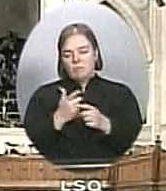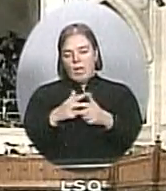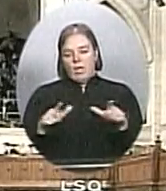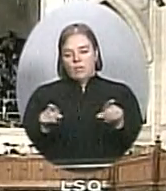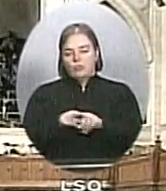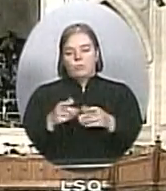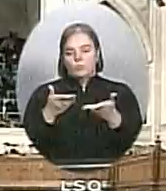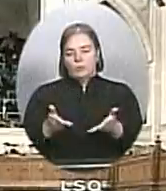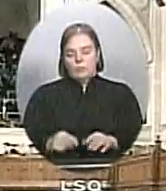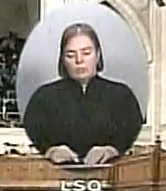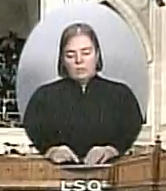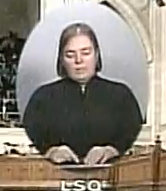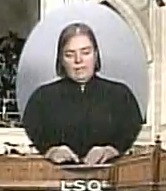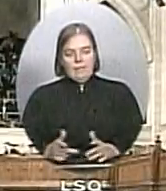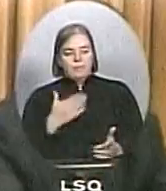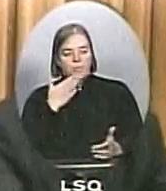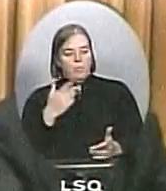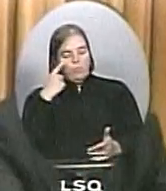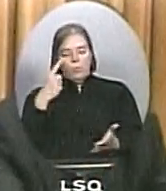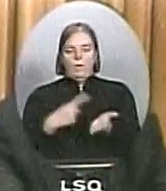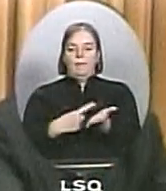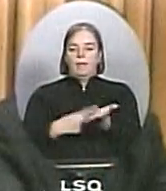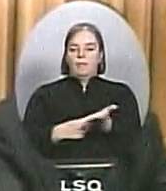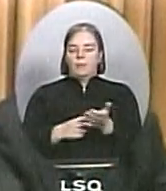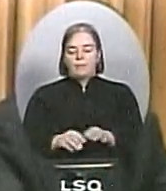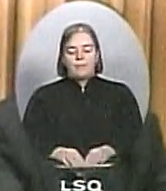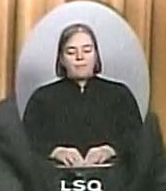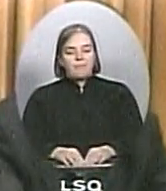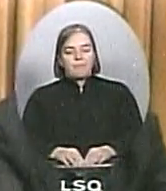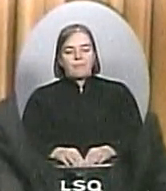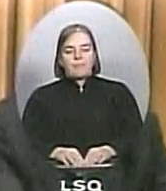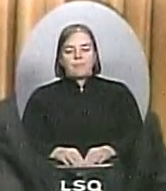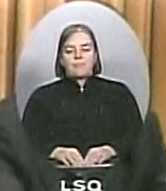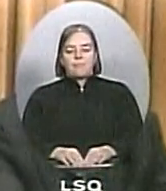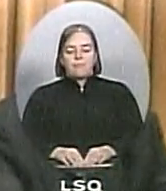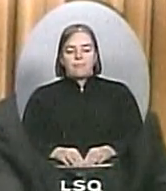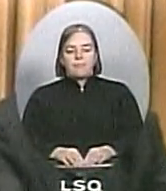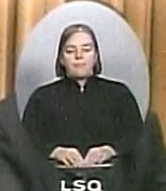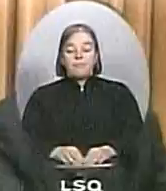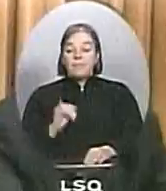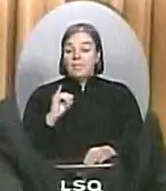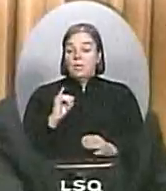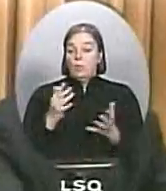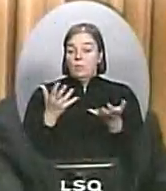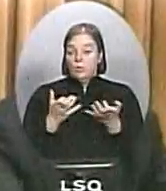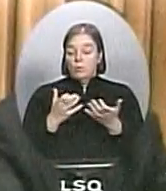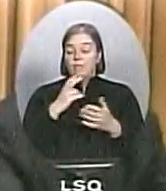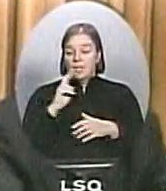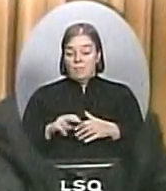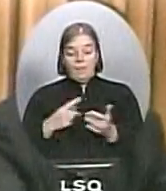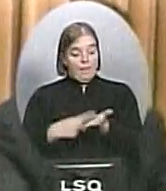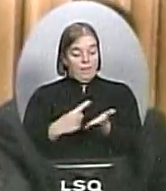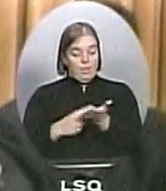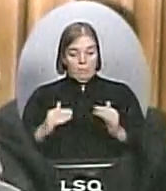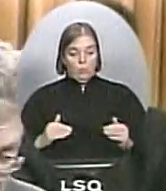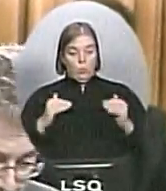Timmins. well, certainly, Mr. Speaker, you know we believe in elevating the tone here, which is why I'll actually refer to the finance minister